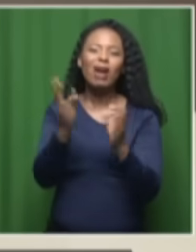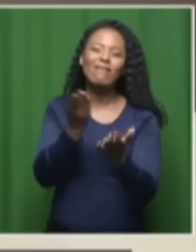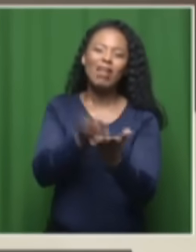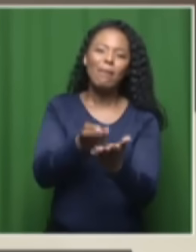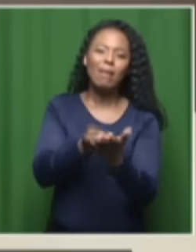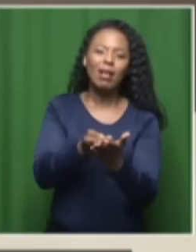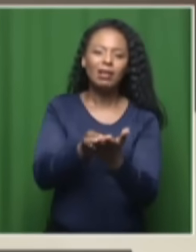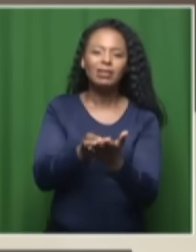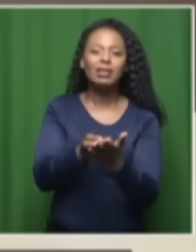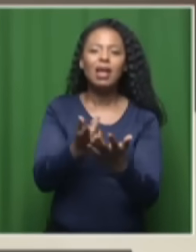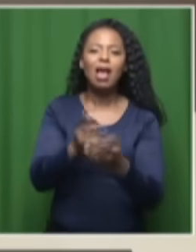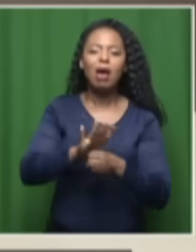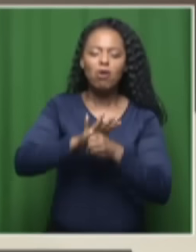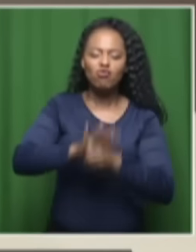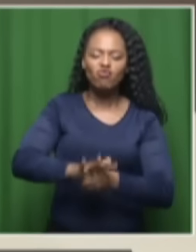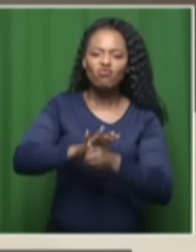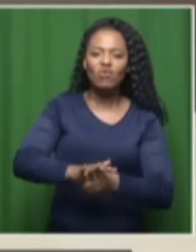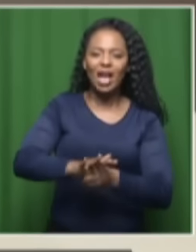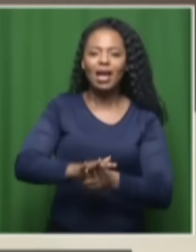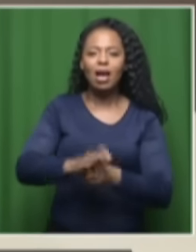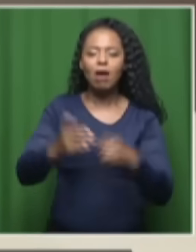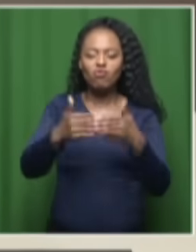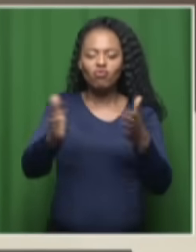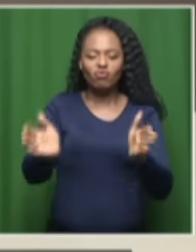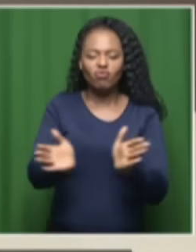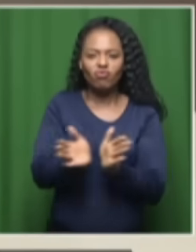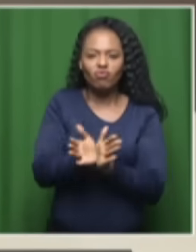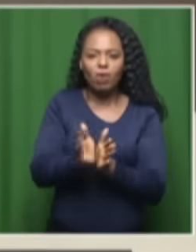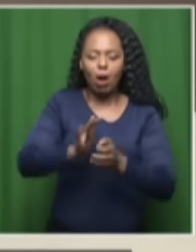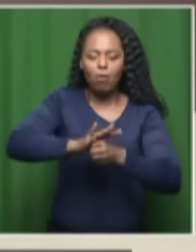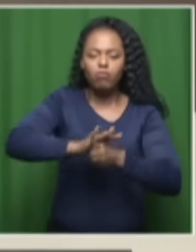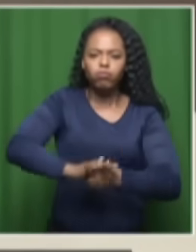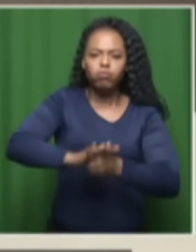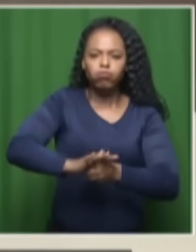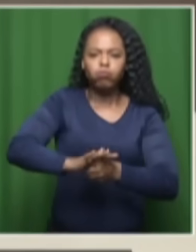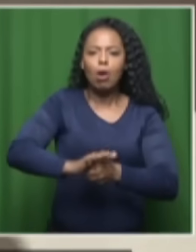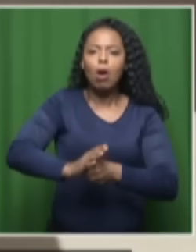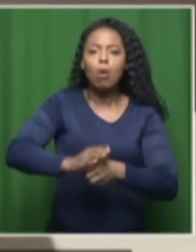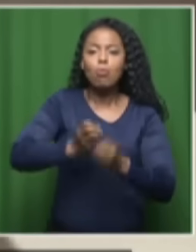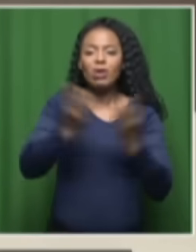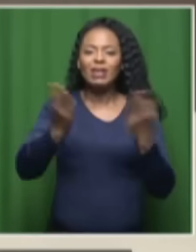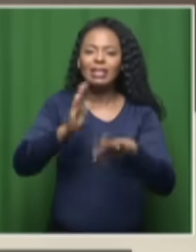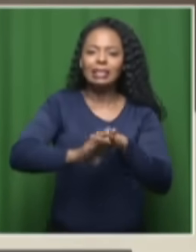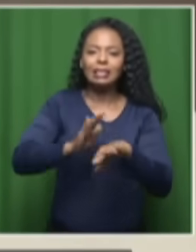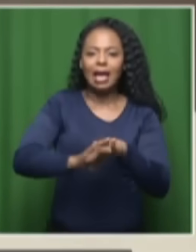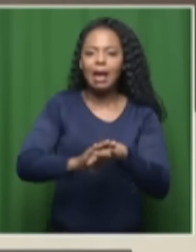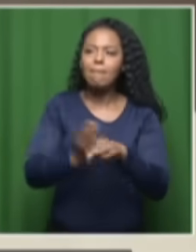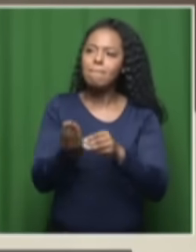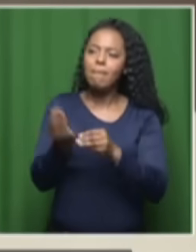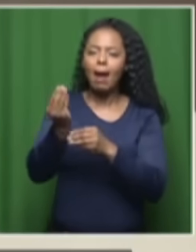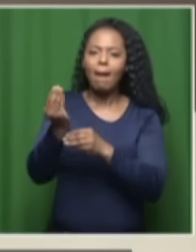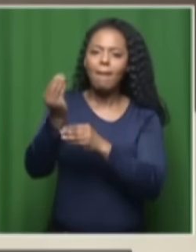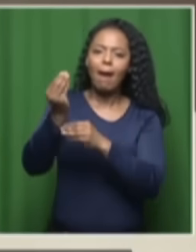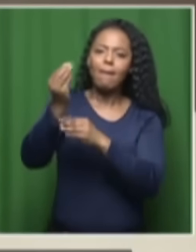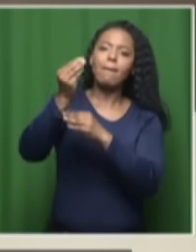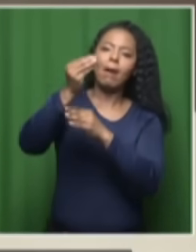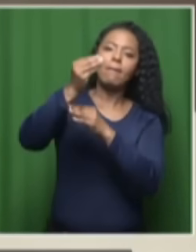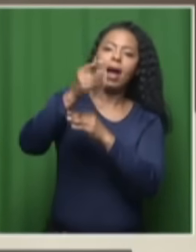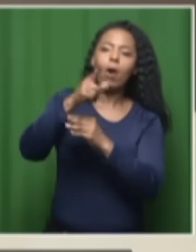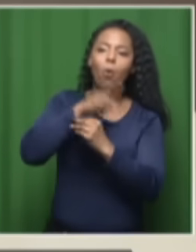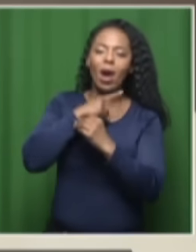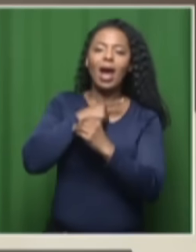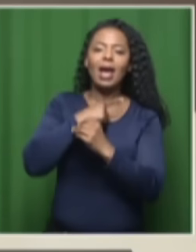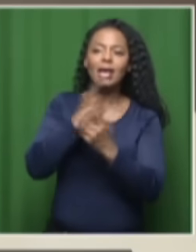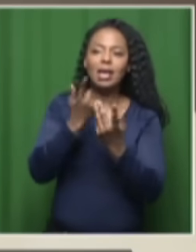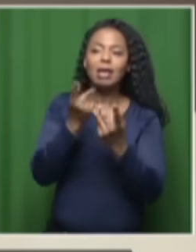pumped storage. But the pumped storage spends half its time filling up so that it can release again. So although it's available